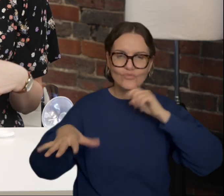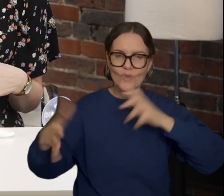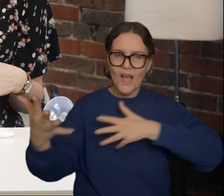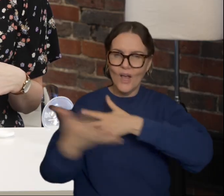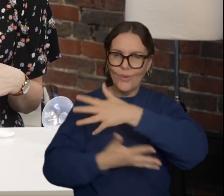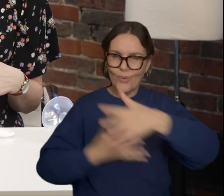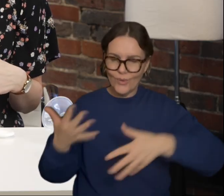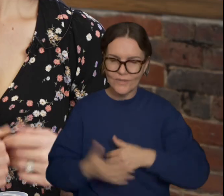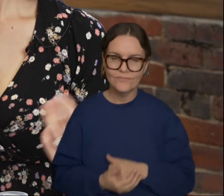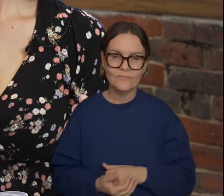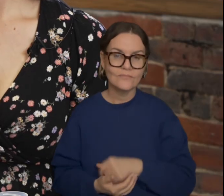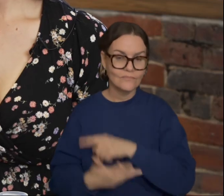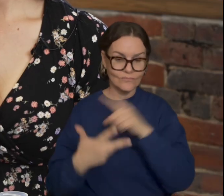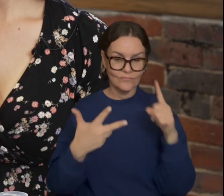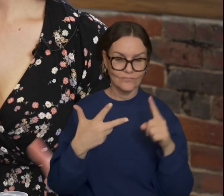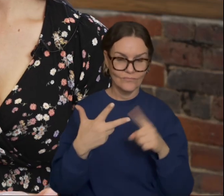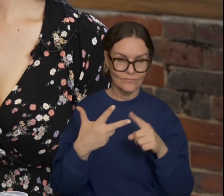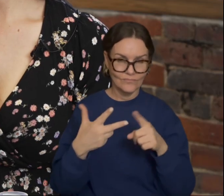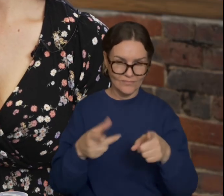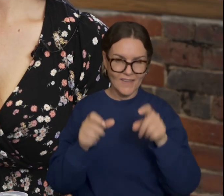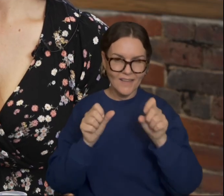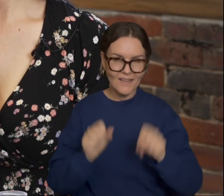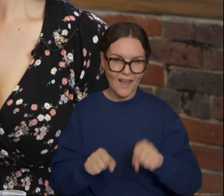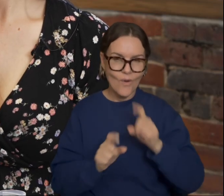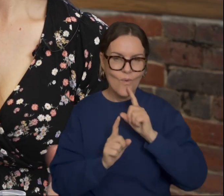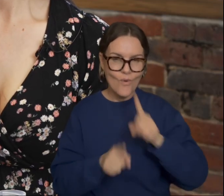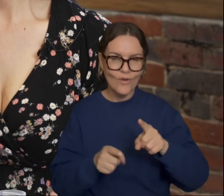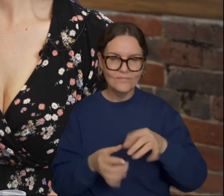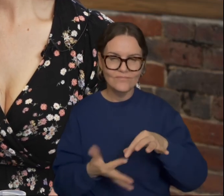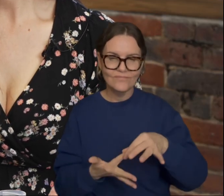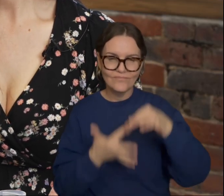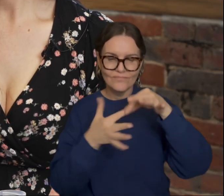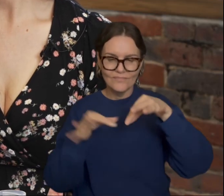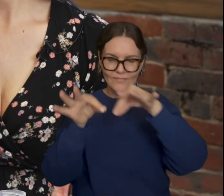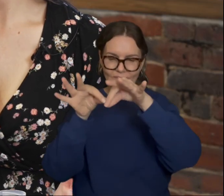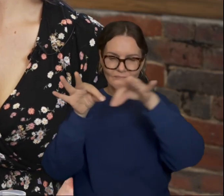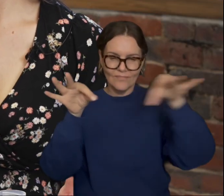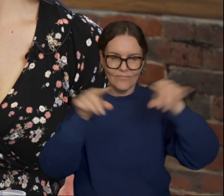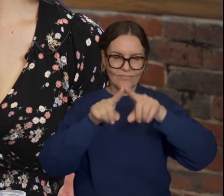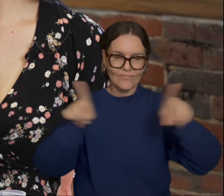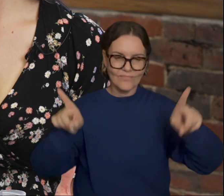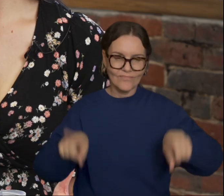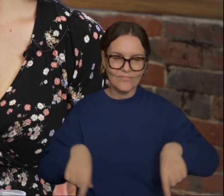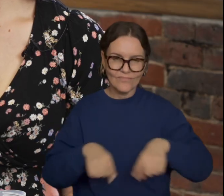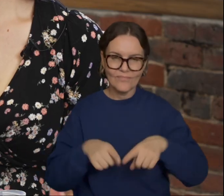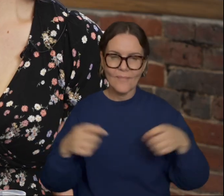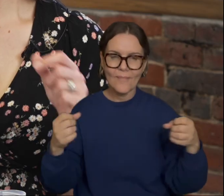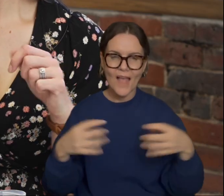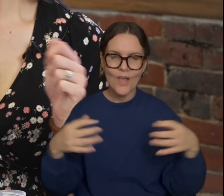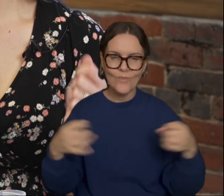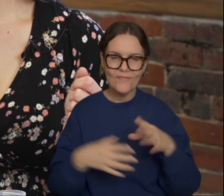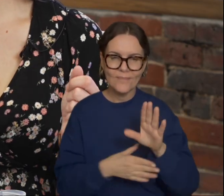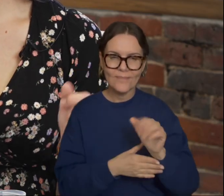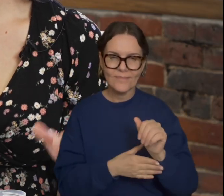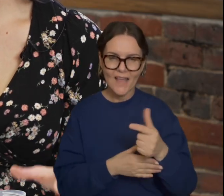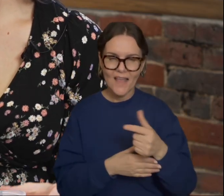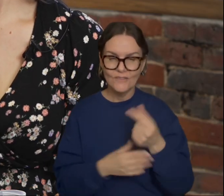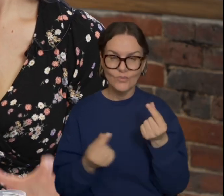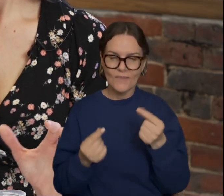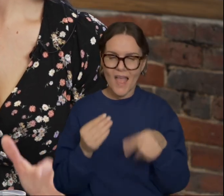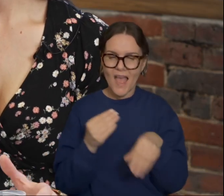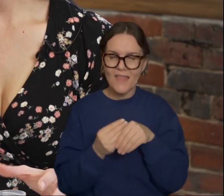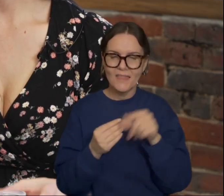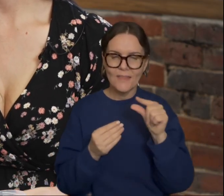dry if needed. The third option is a micro steam bag. So some brands make bags that look like large sandwich